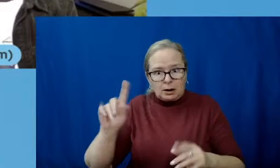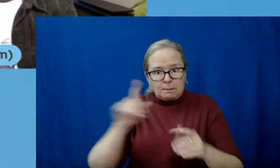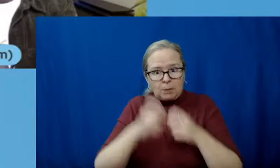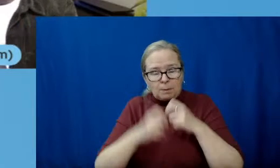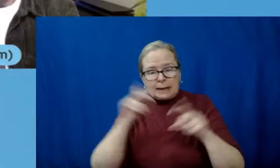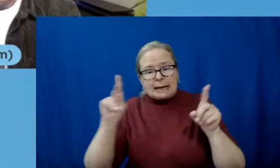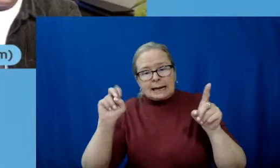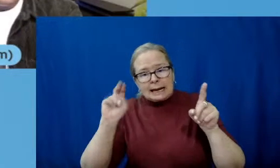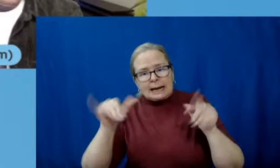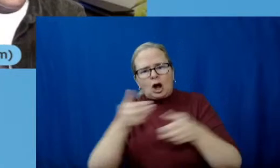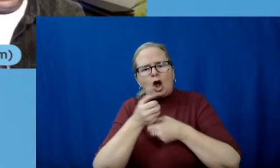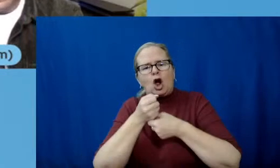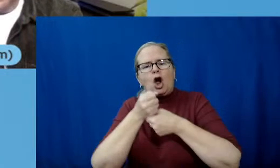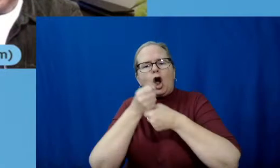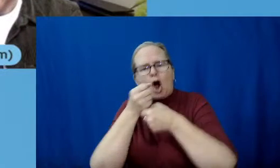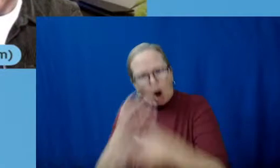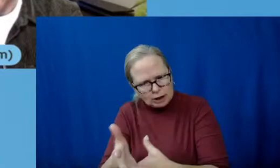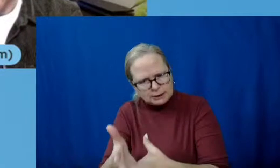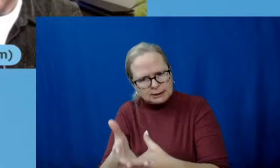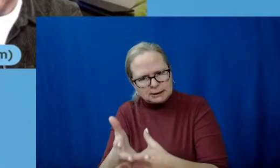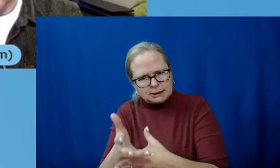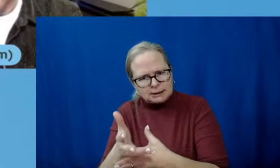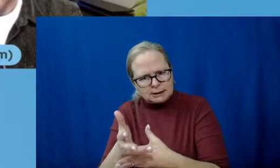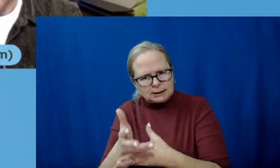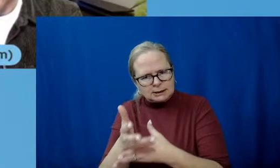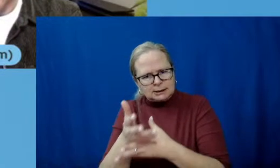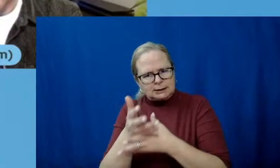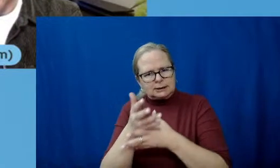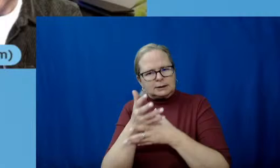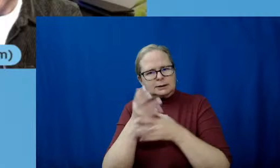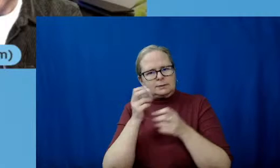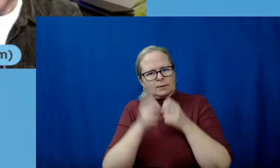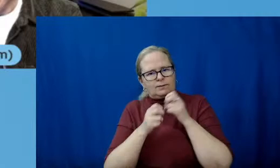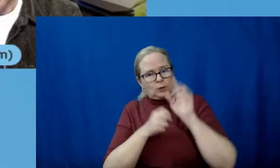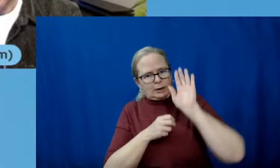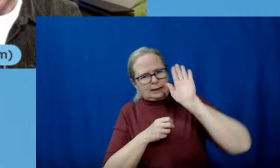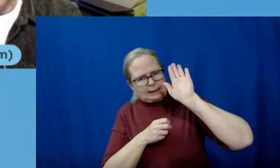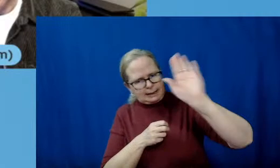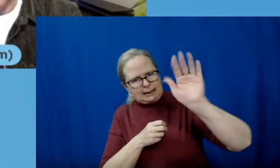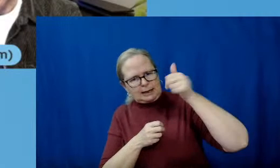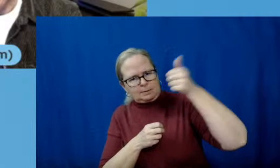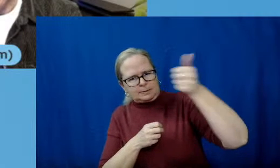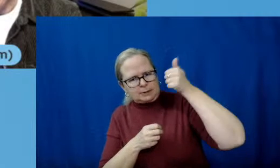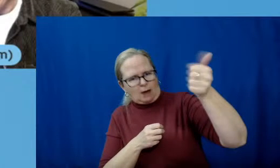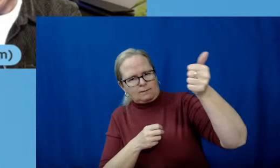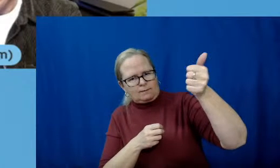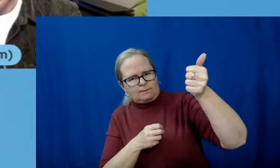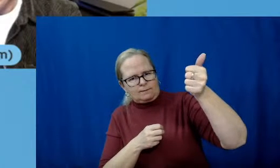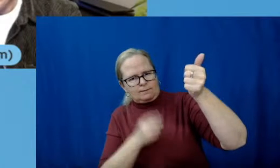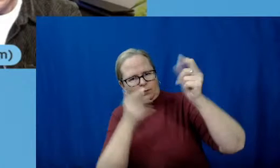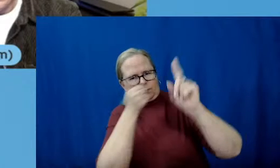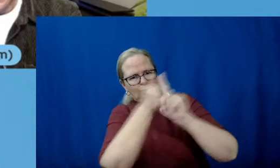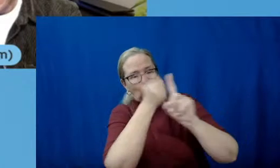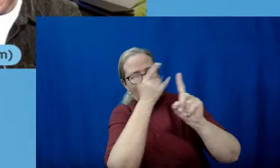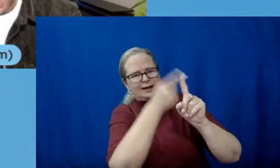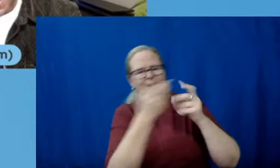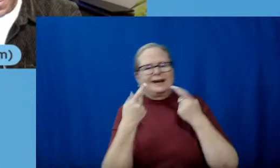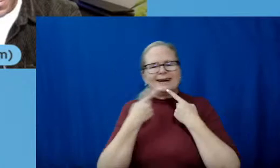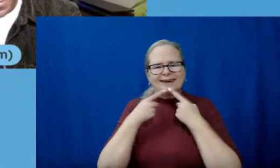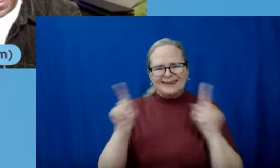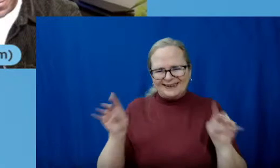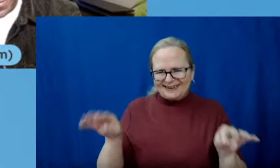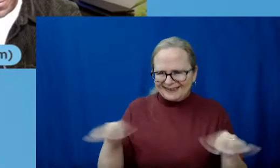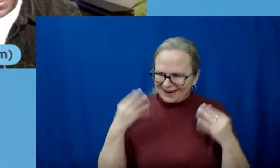statements. Best summer ever is, of course, one example, a big example, the worst example, but putting himself into